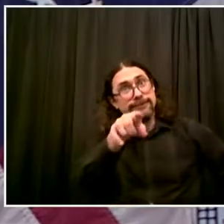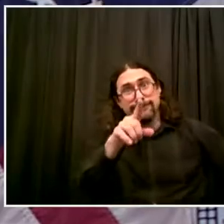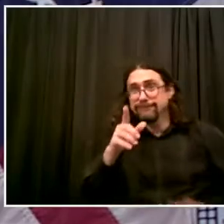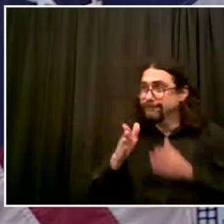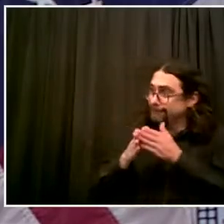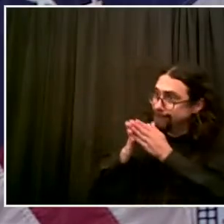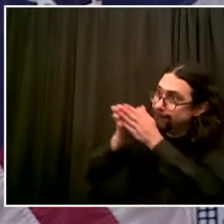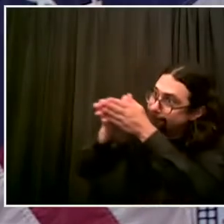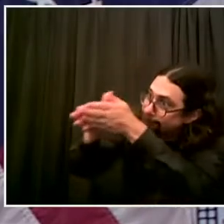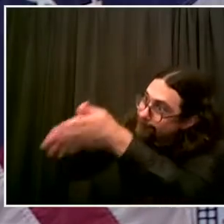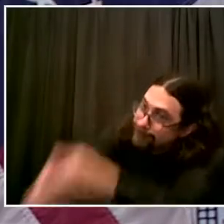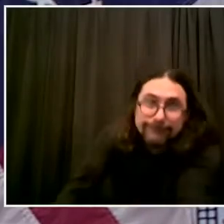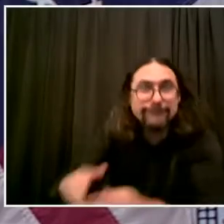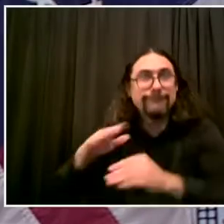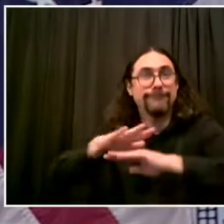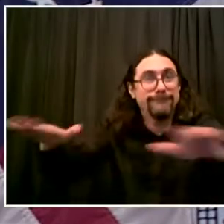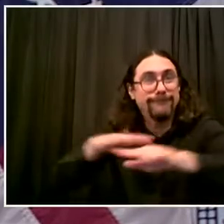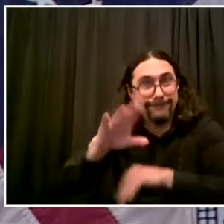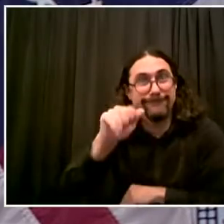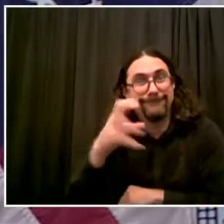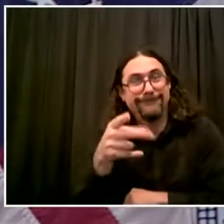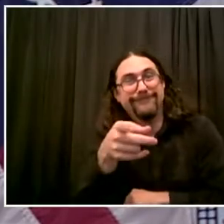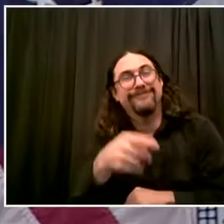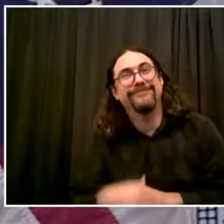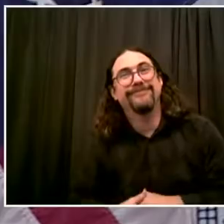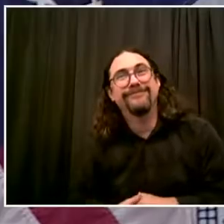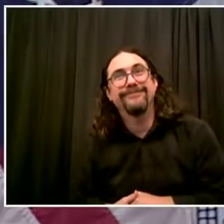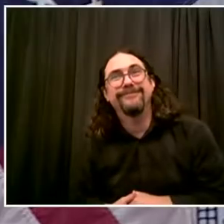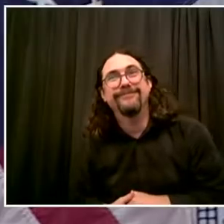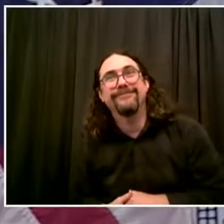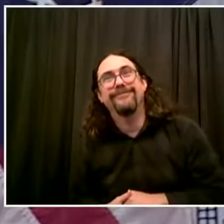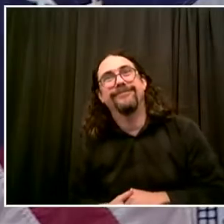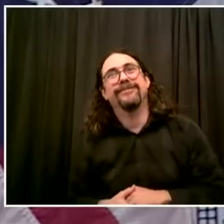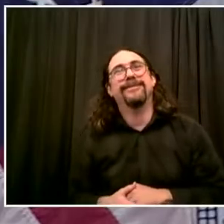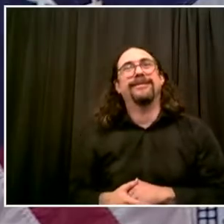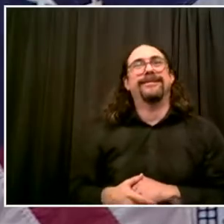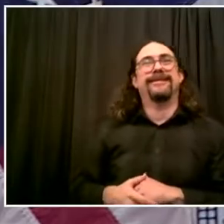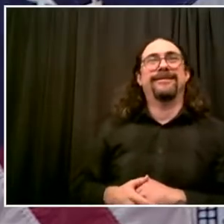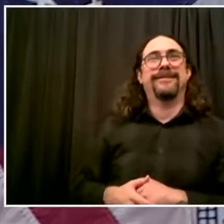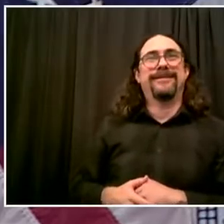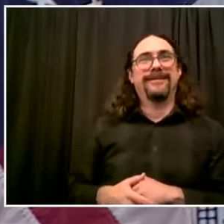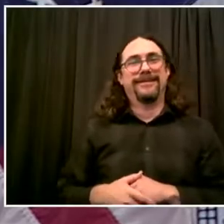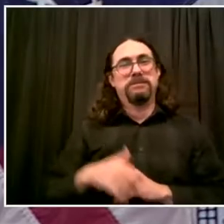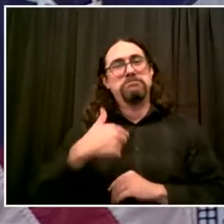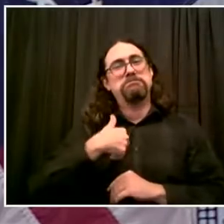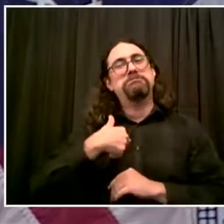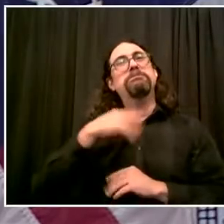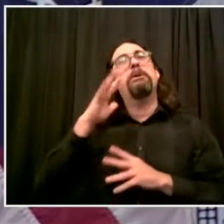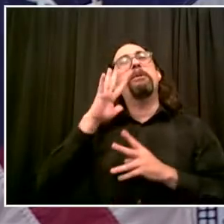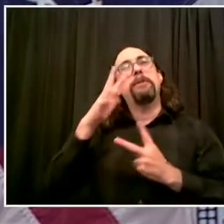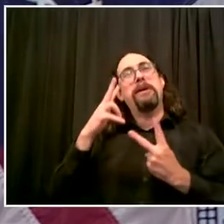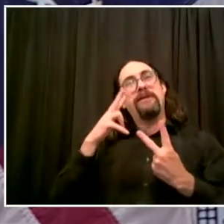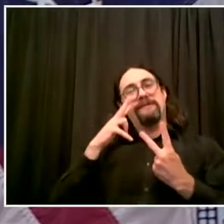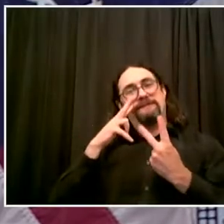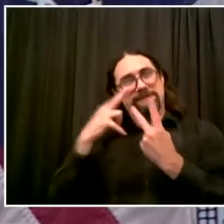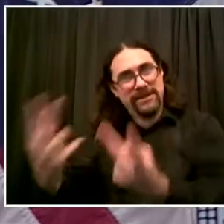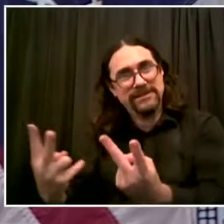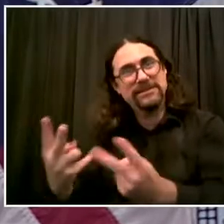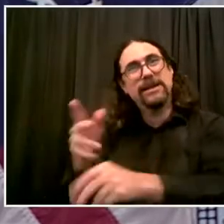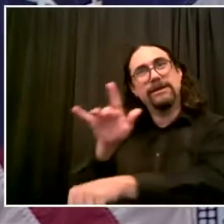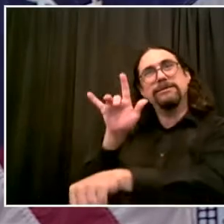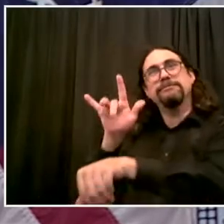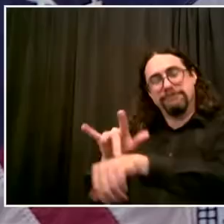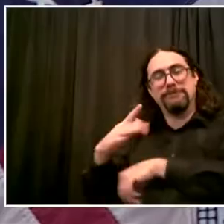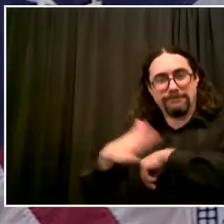going to be an important issue. Look, I love all of our beaches, and particularly Coney Island, as I've said, so I'm certainly going to